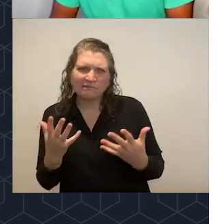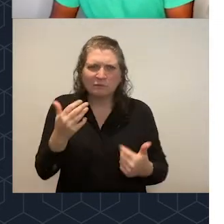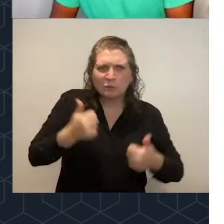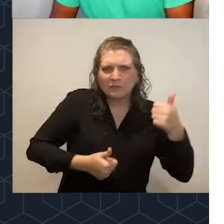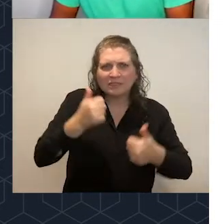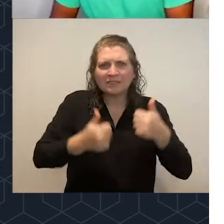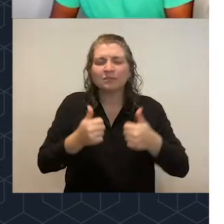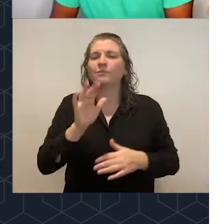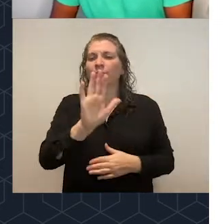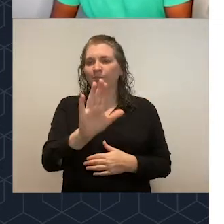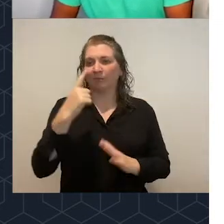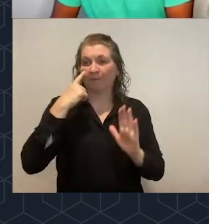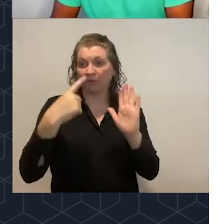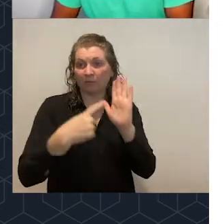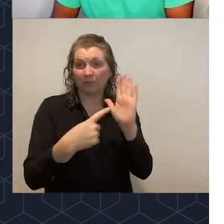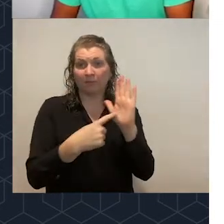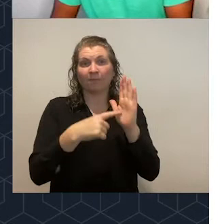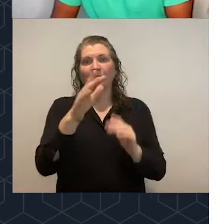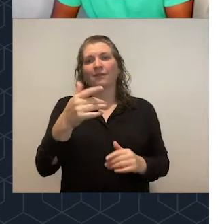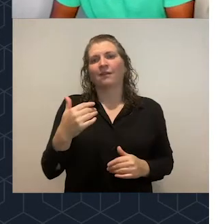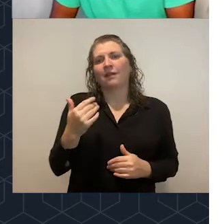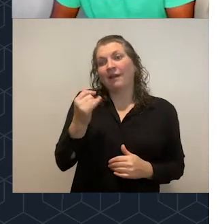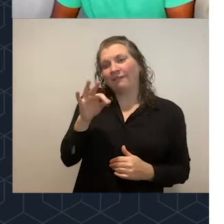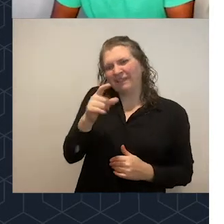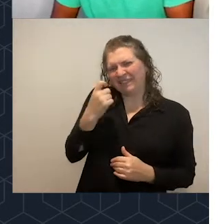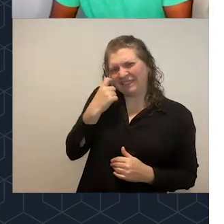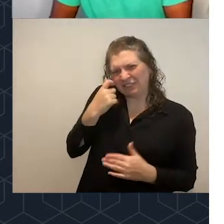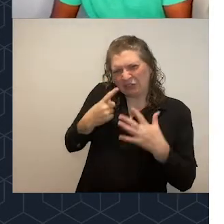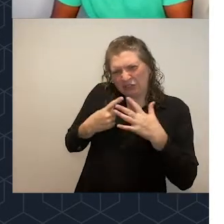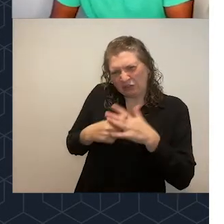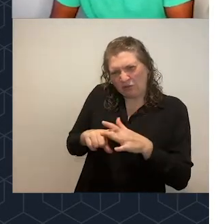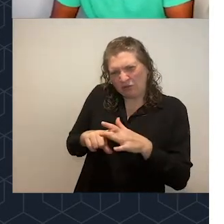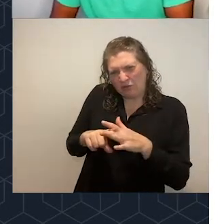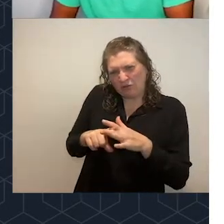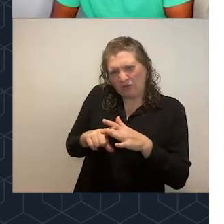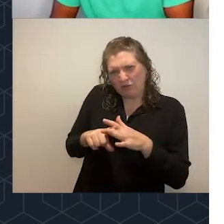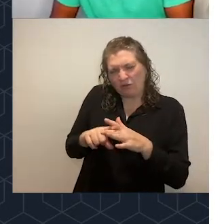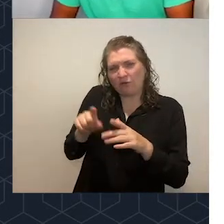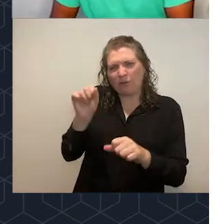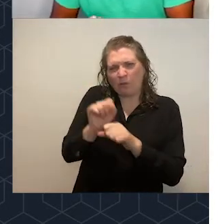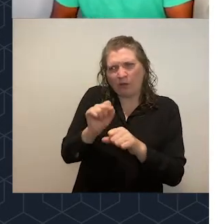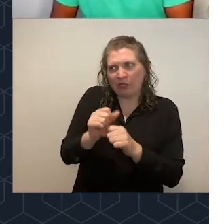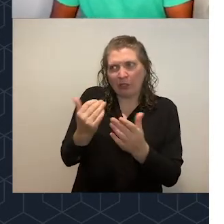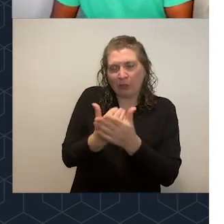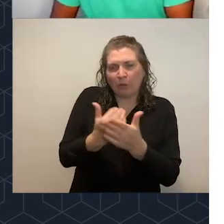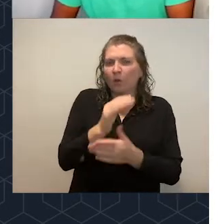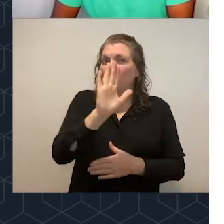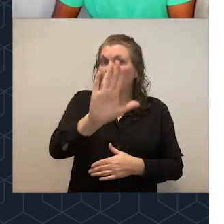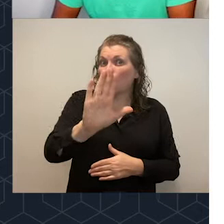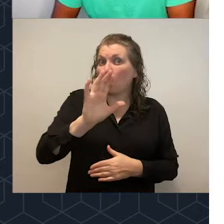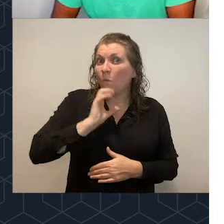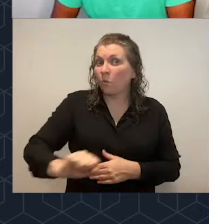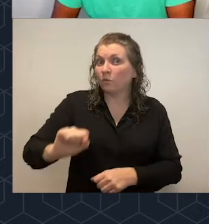at Amazon, I always see the most popular resume is that chronological resume format. And that's where you list your